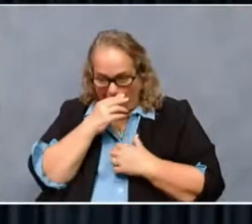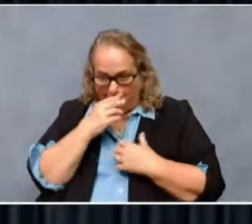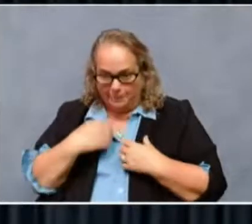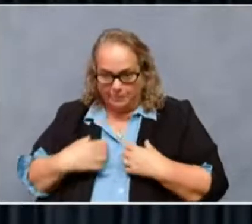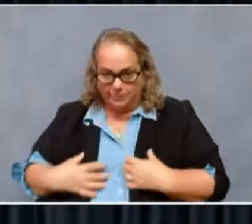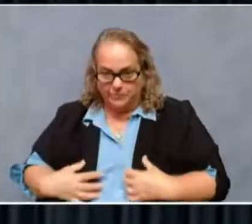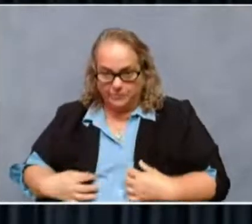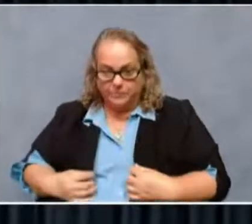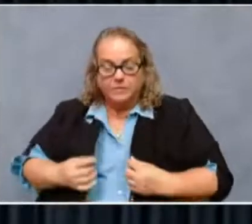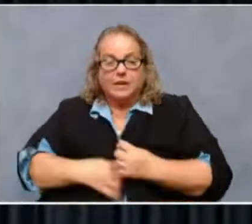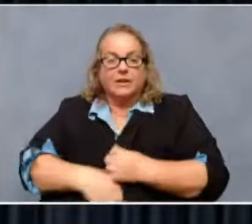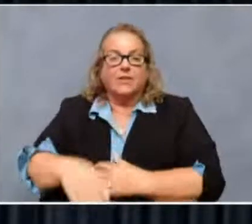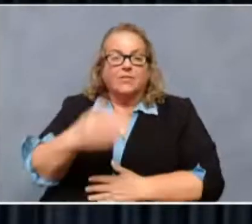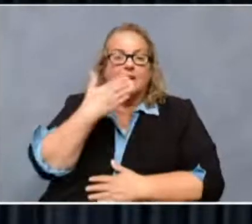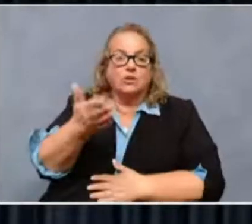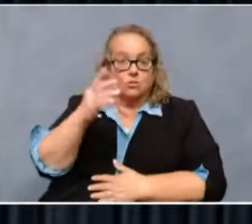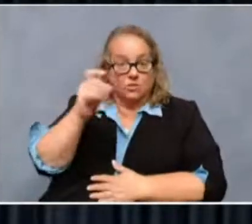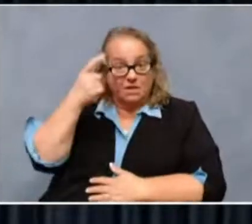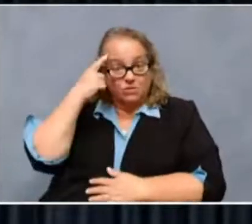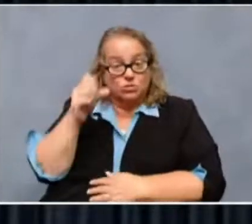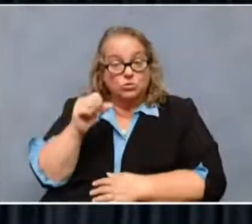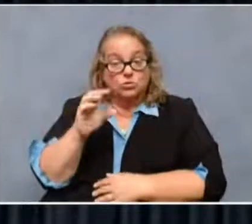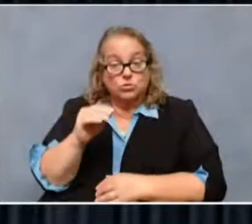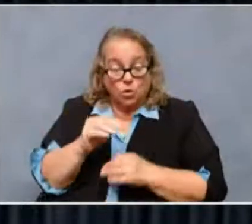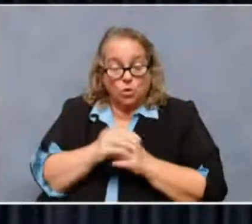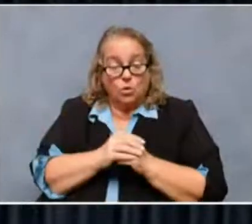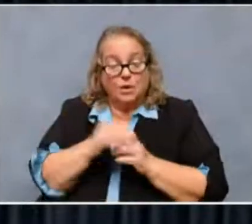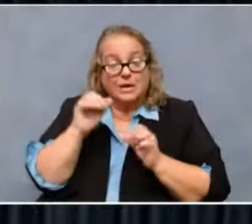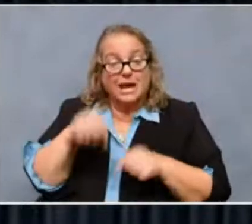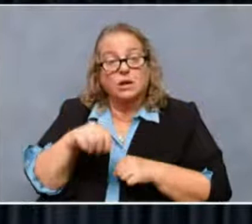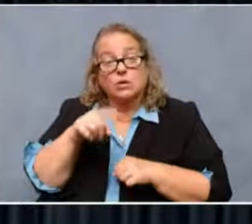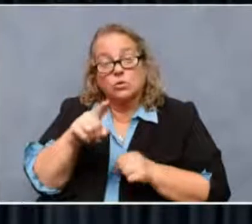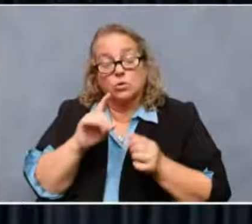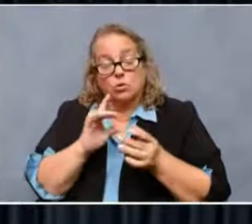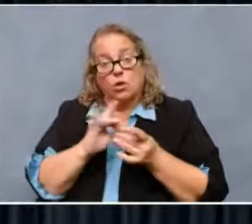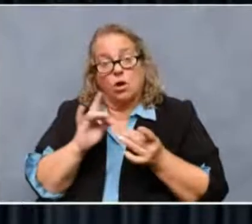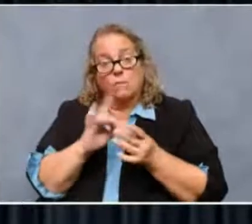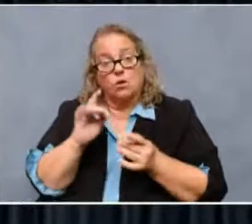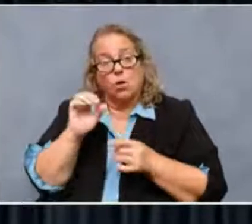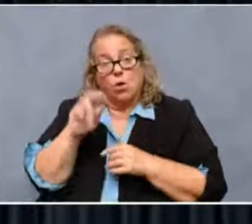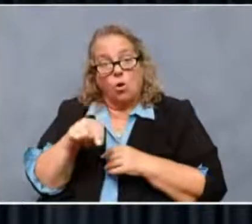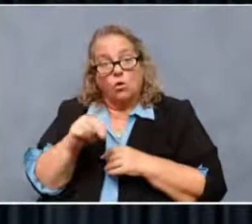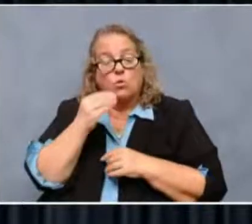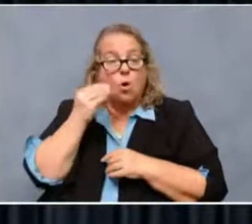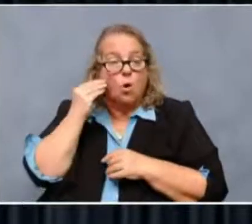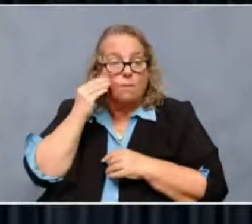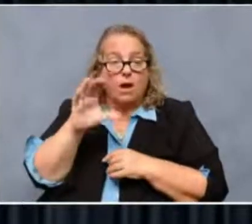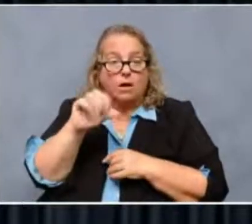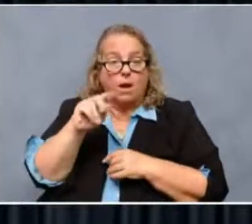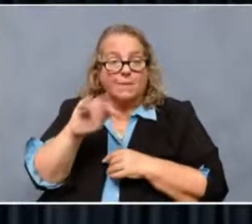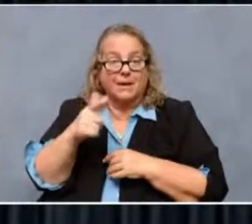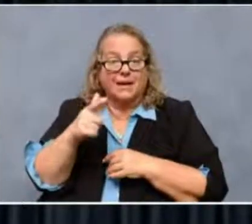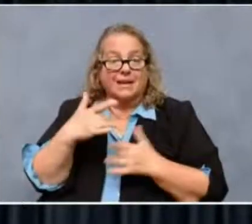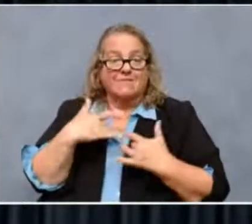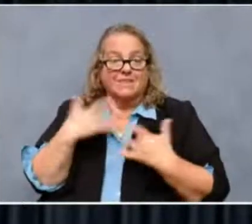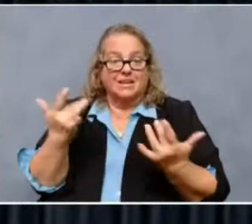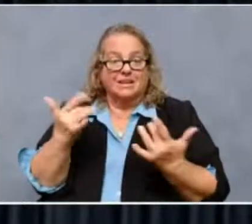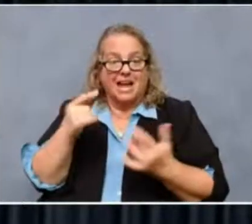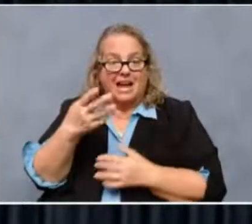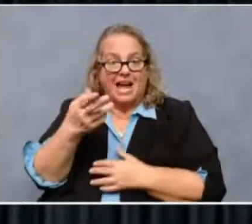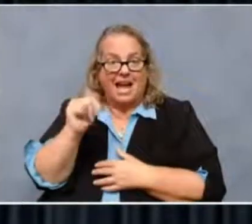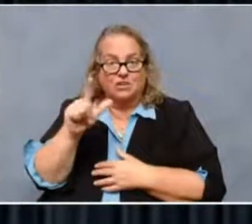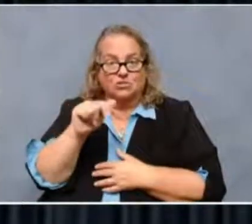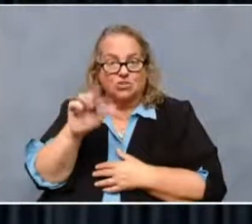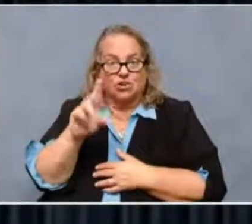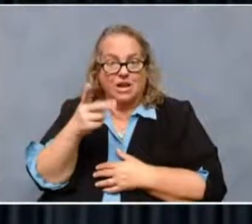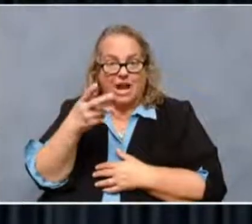Thank you, Governor. So can you comment on the homecoming event at the Hazard High School? I'm thinking your first reaction when you